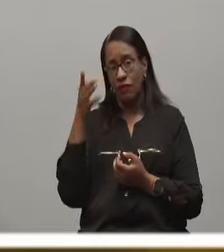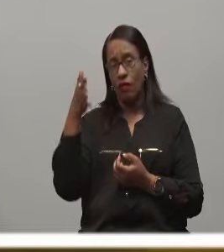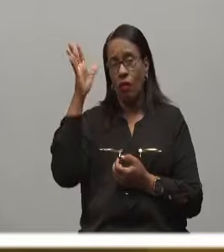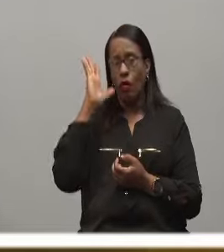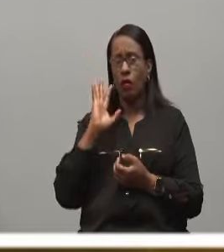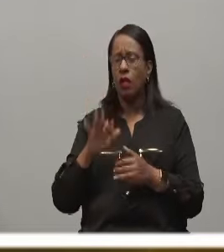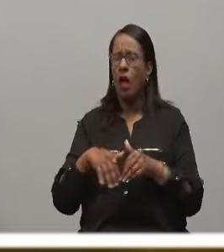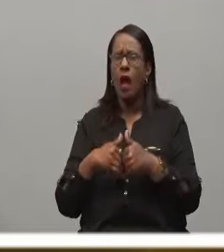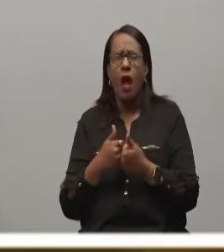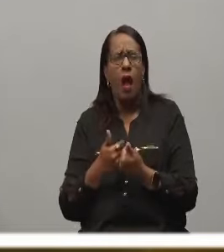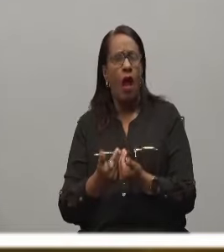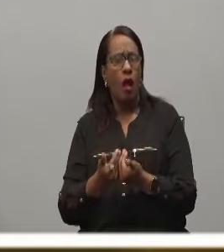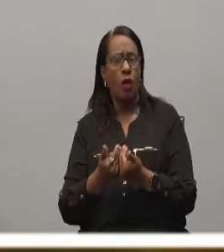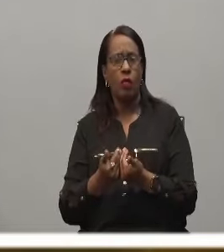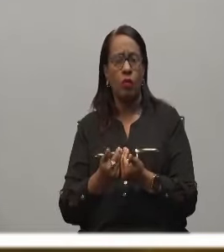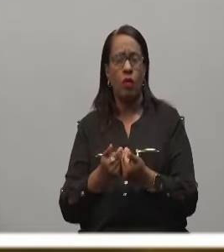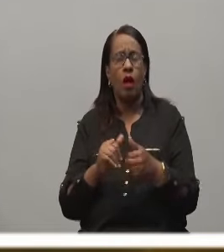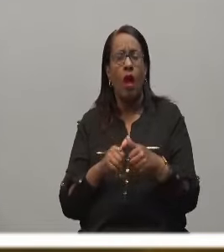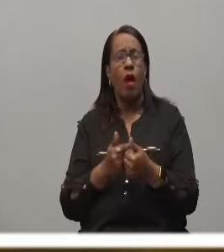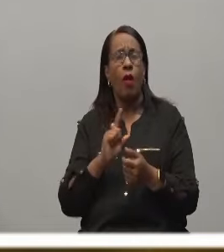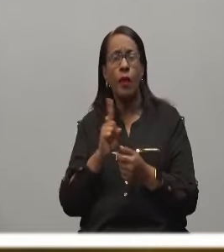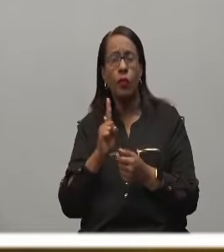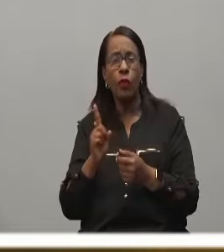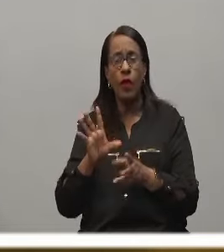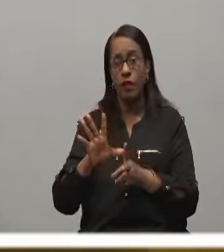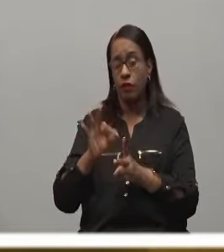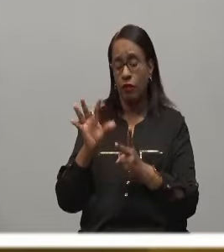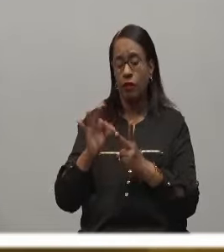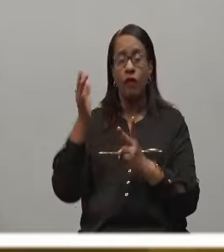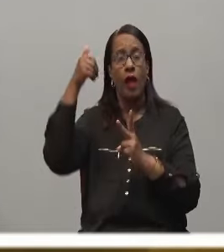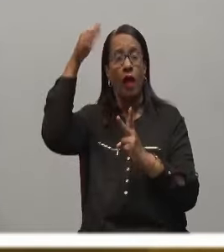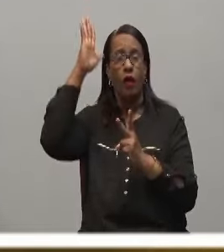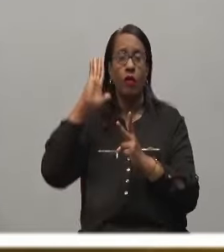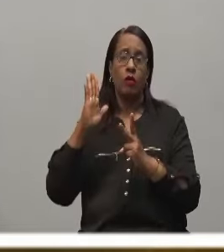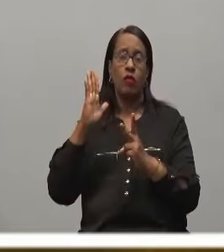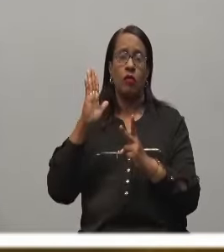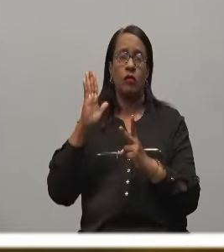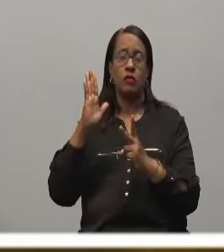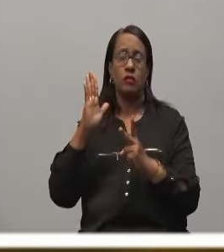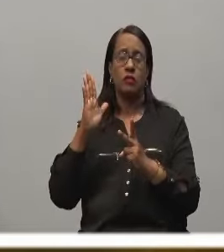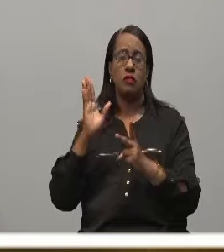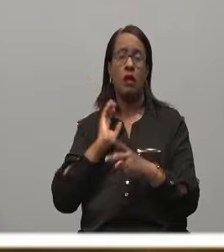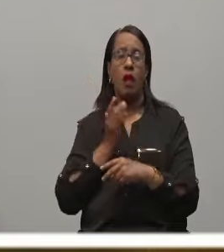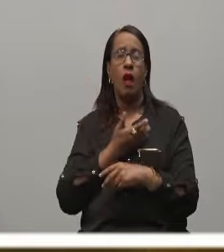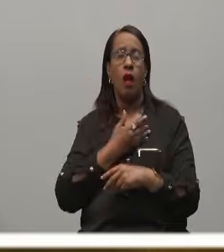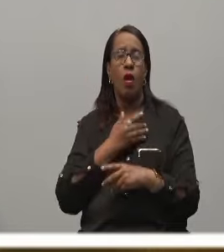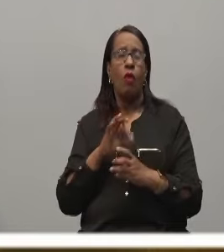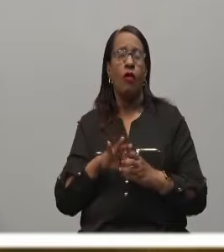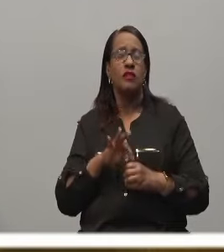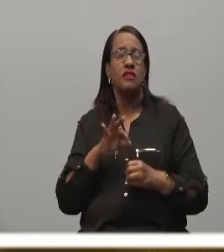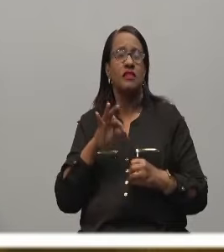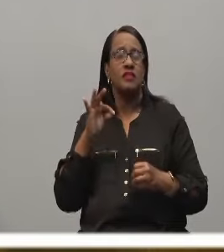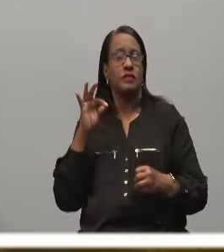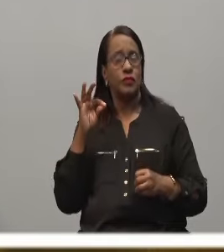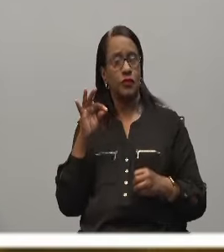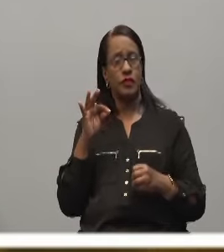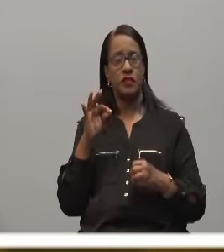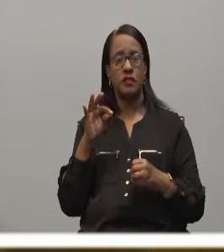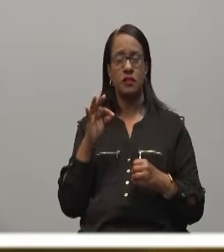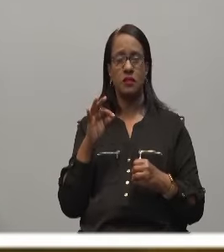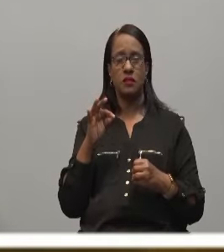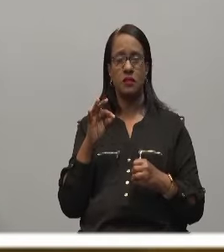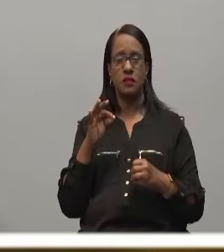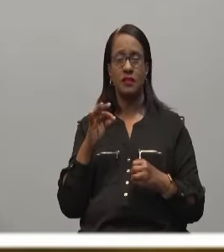we water our parched and dreary, drooping spirits? How? How can we?